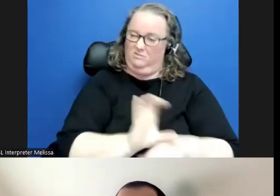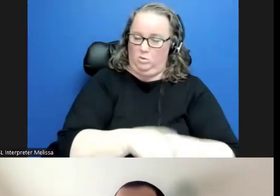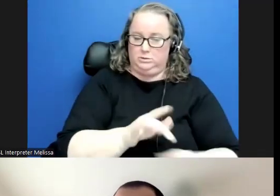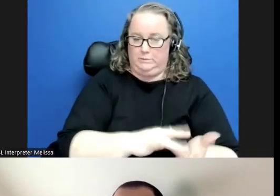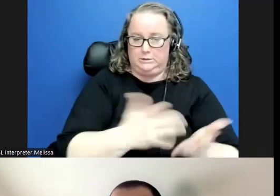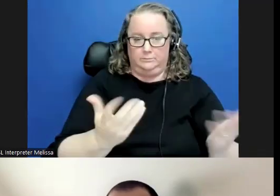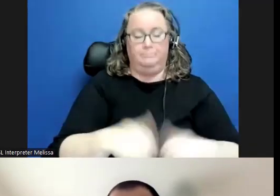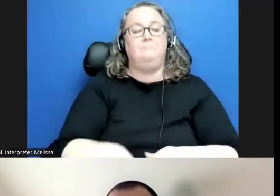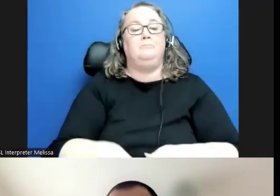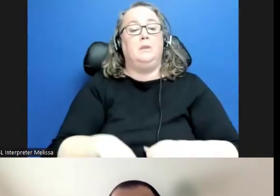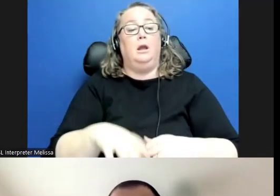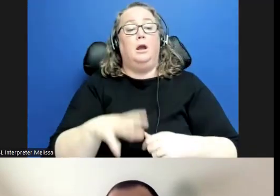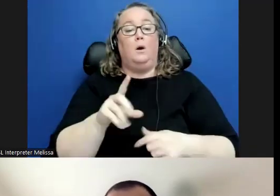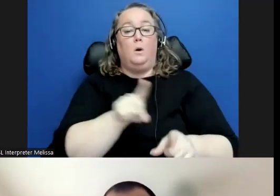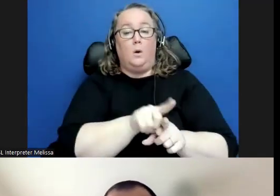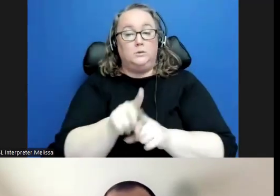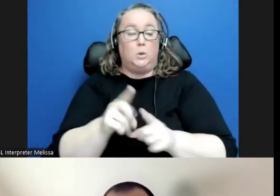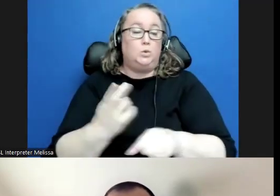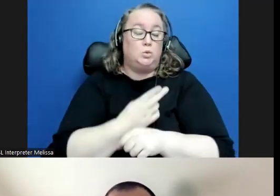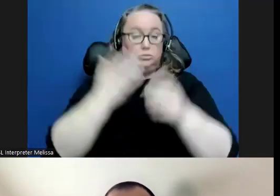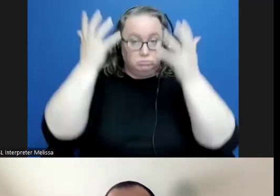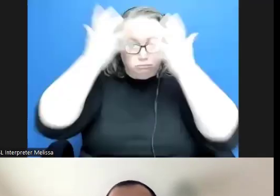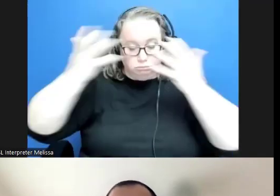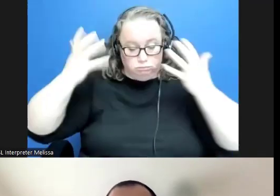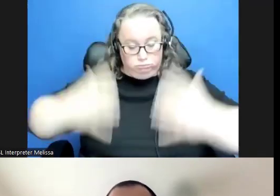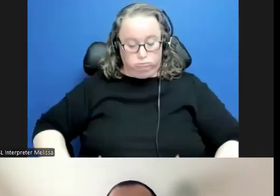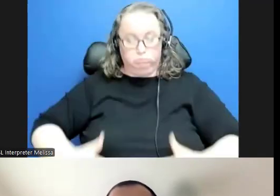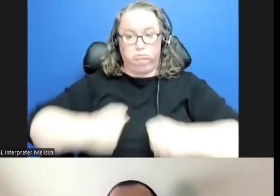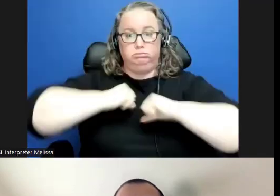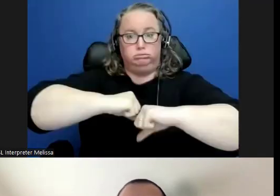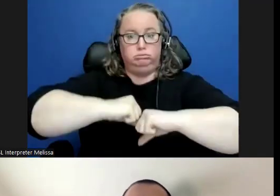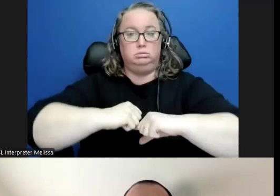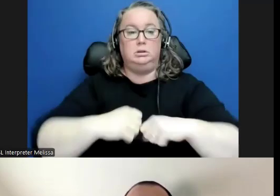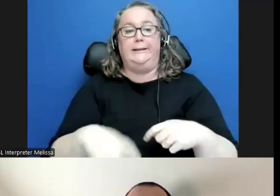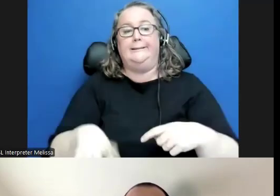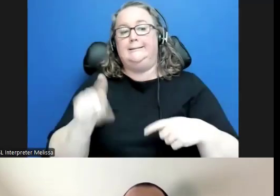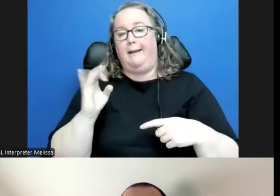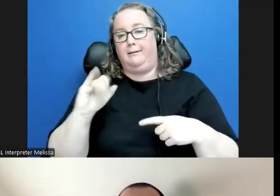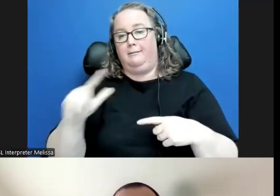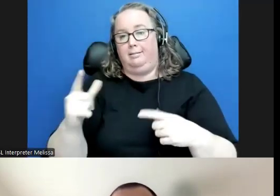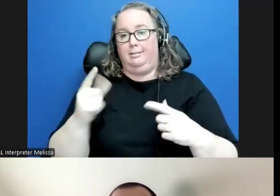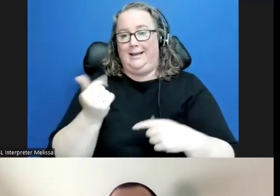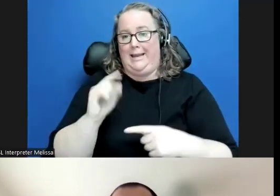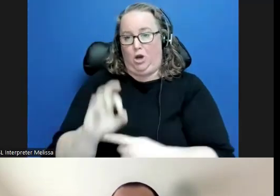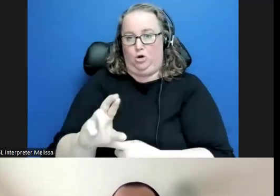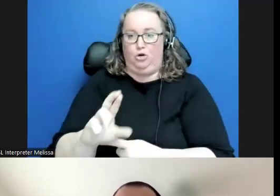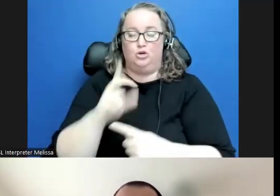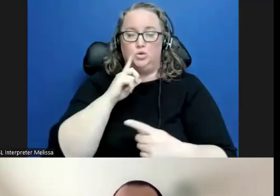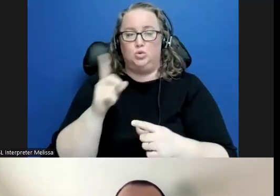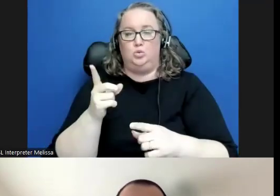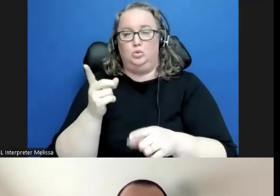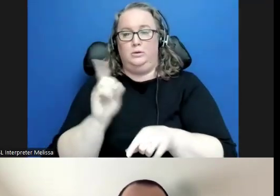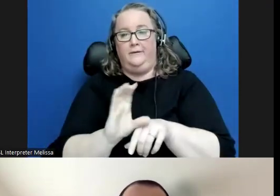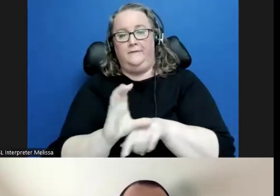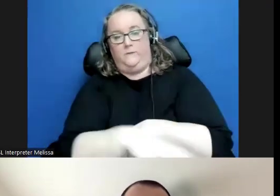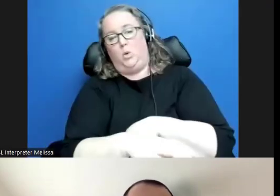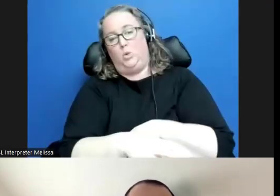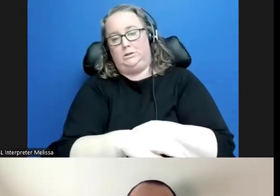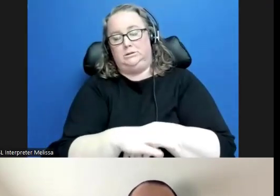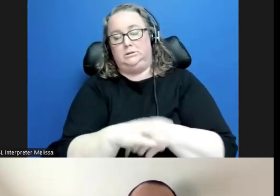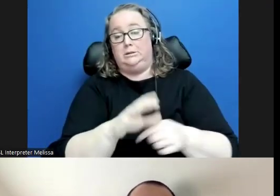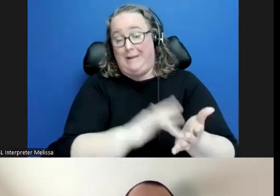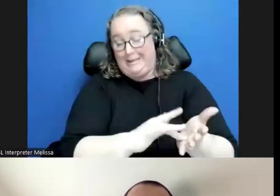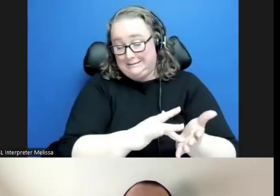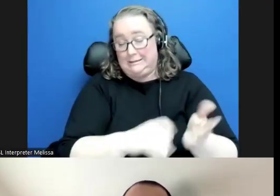Bridgewater security staff use tactical gear in facilitating forced